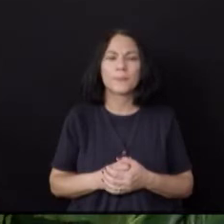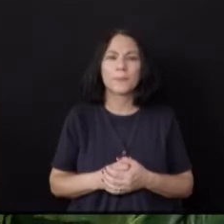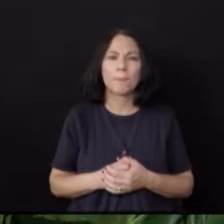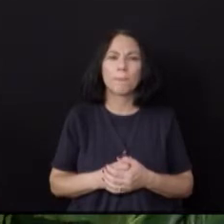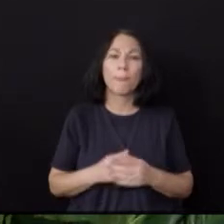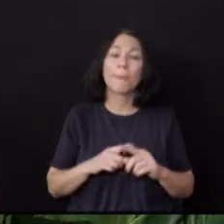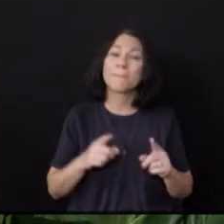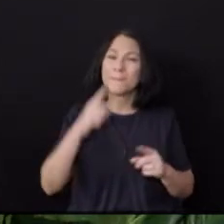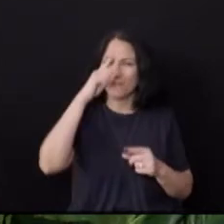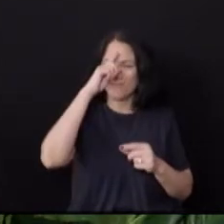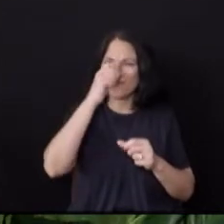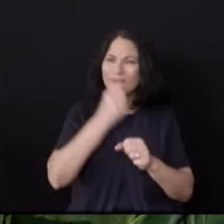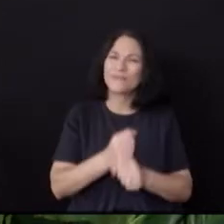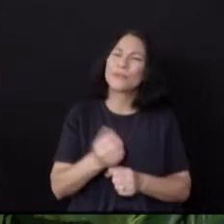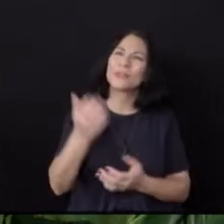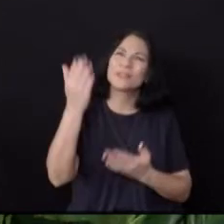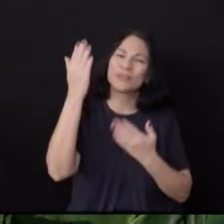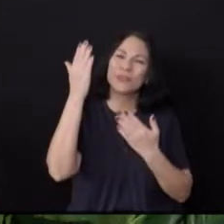But to trust you,